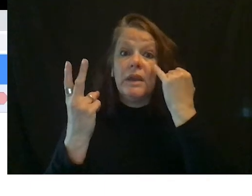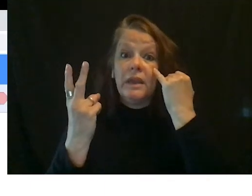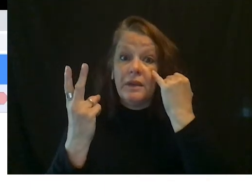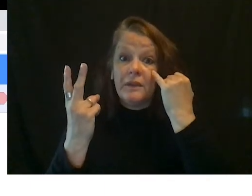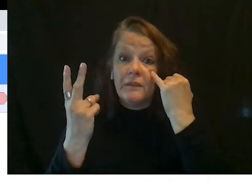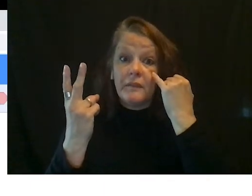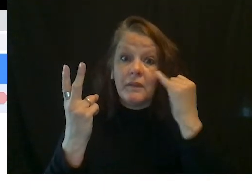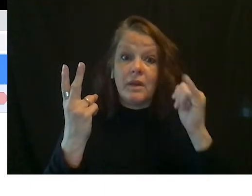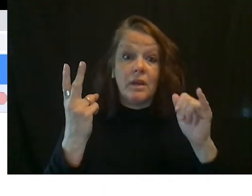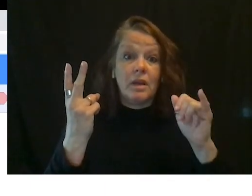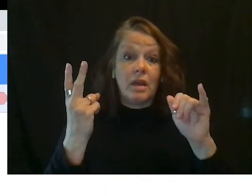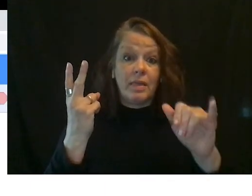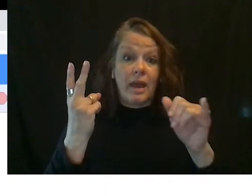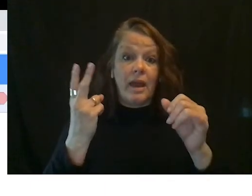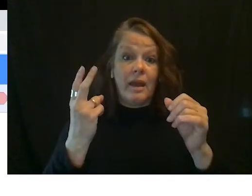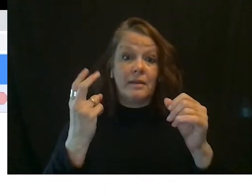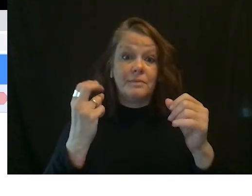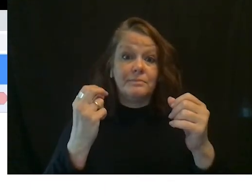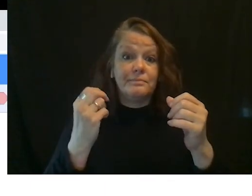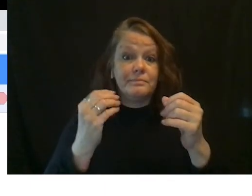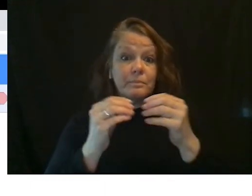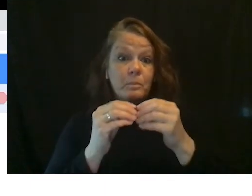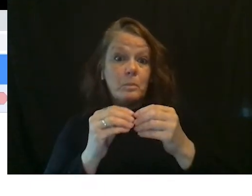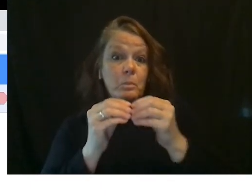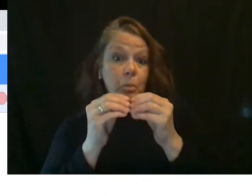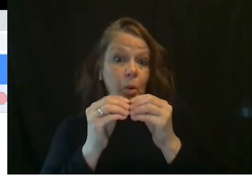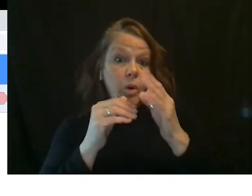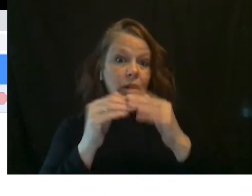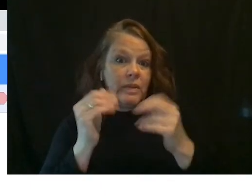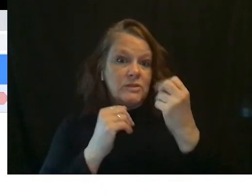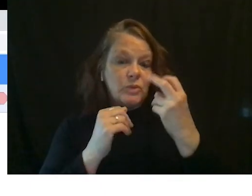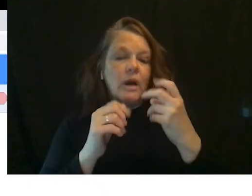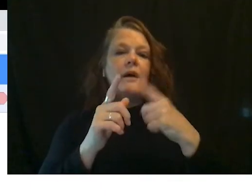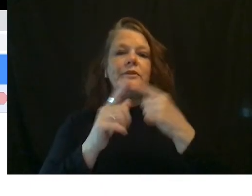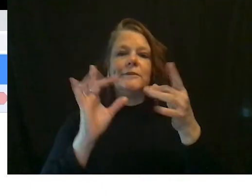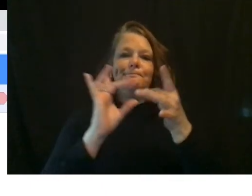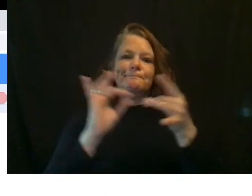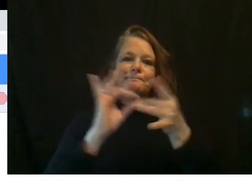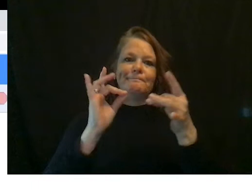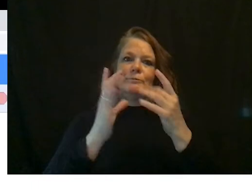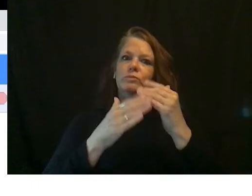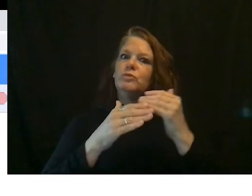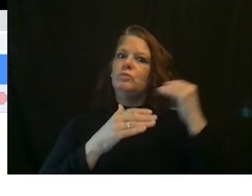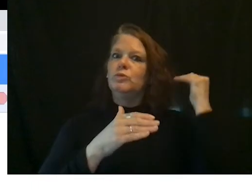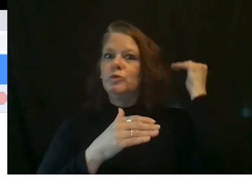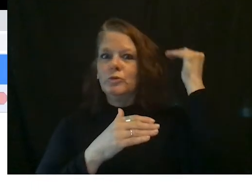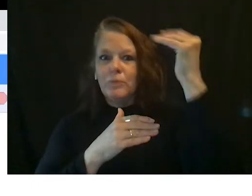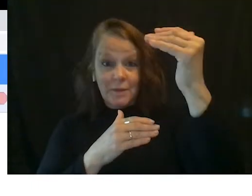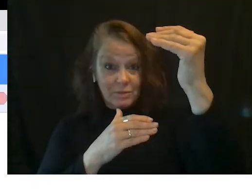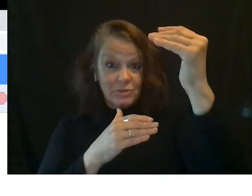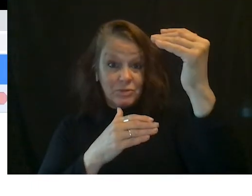If that's, if it's greater than 12, then what we'll say is that's too much.